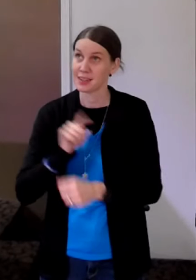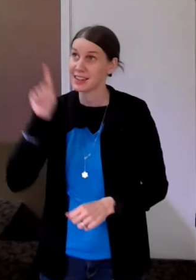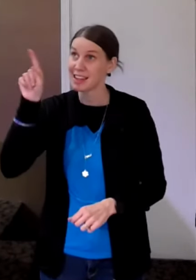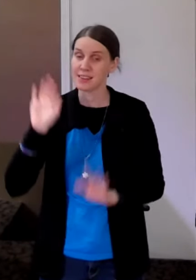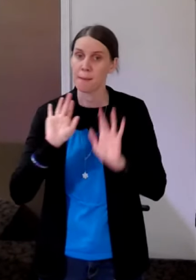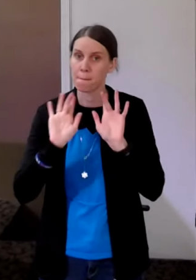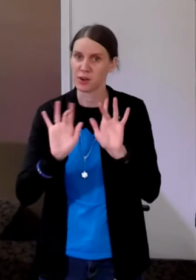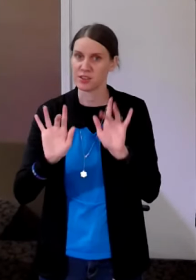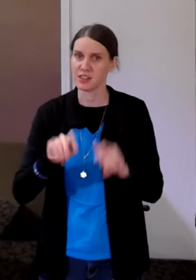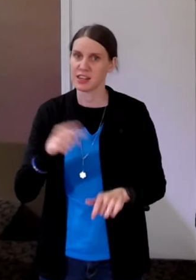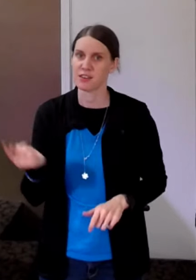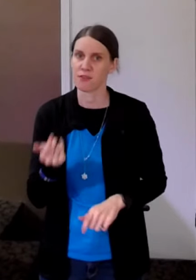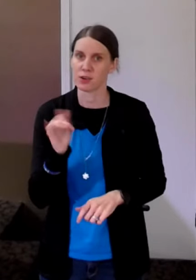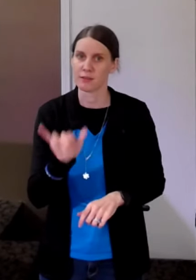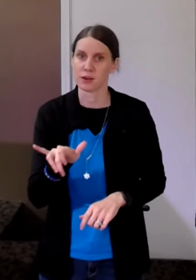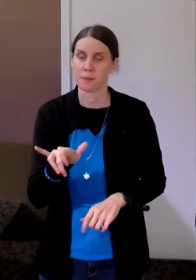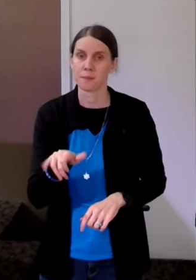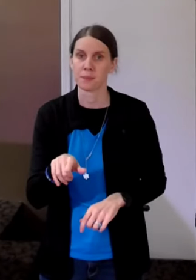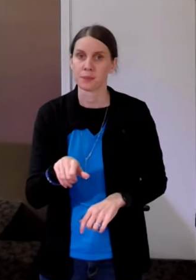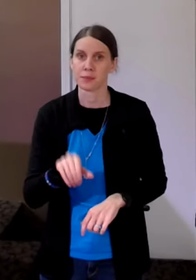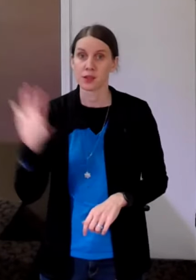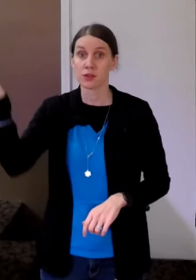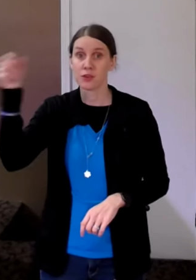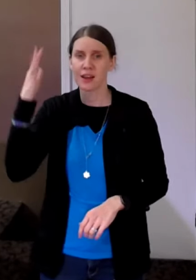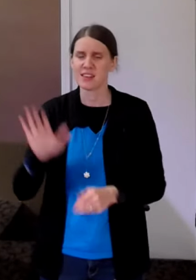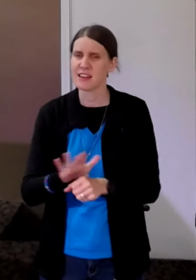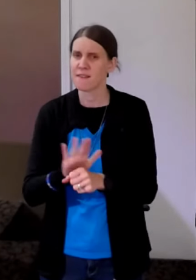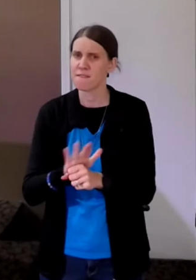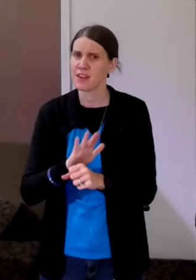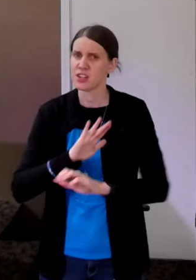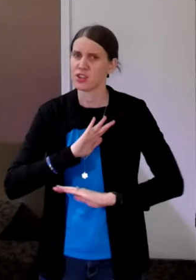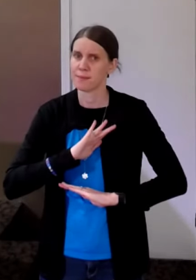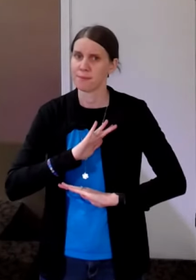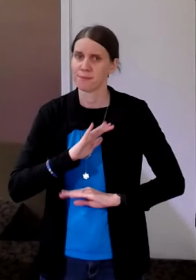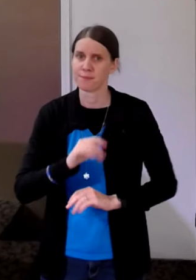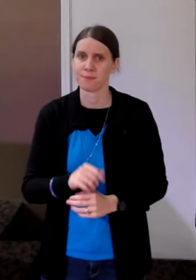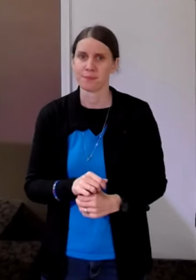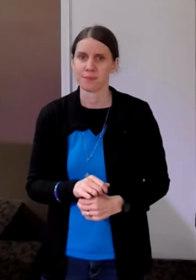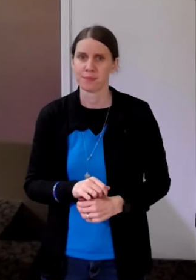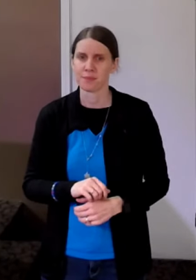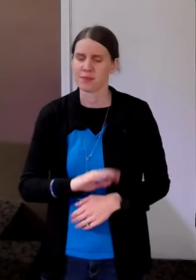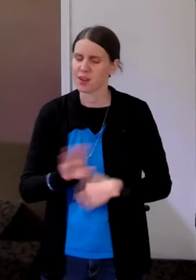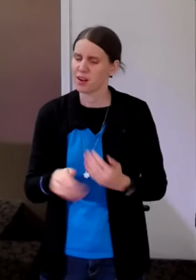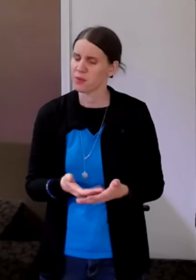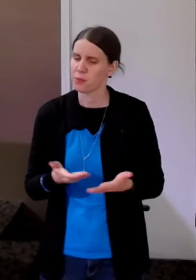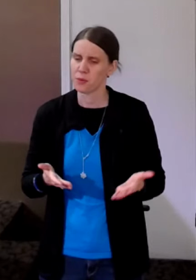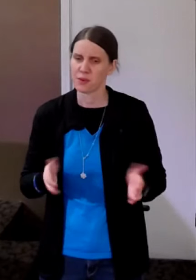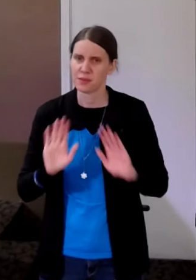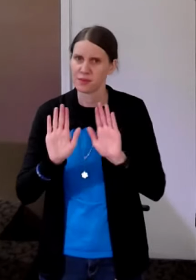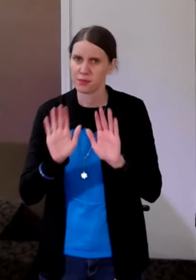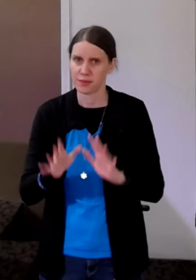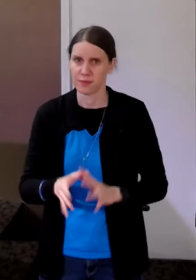is everlasting, whose grace is sufficient, all of these wonderful